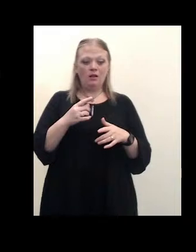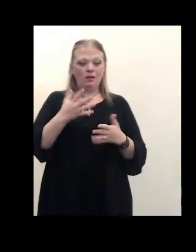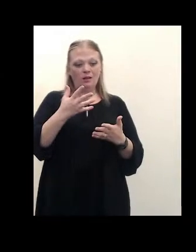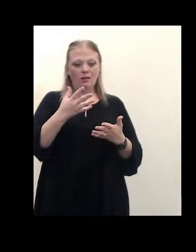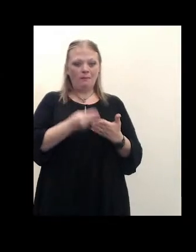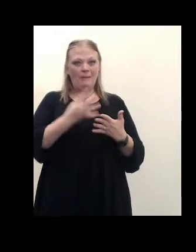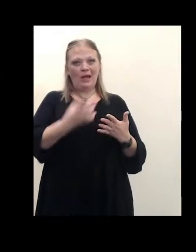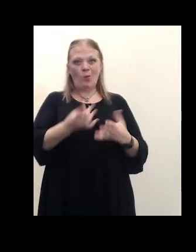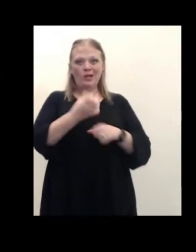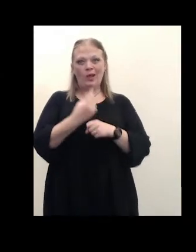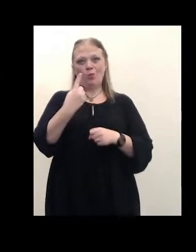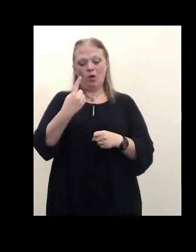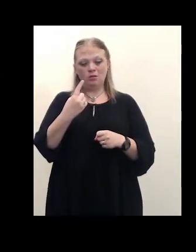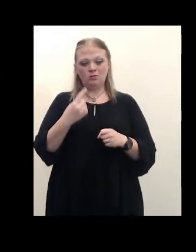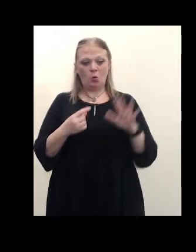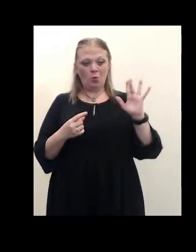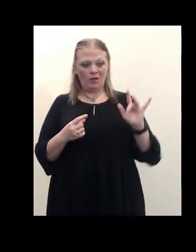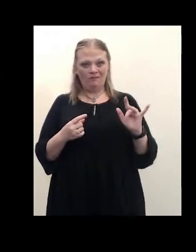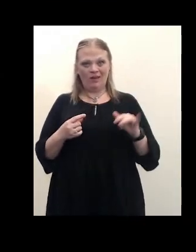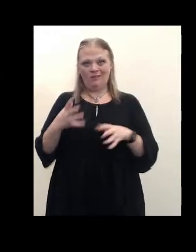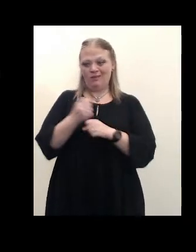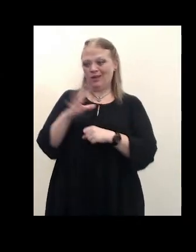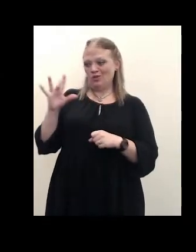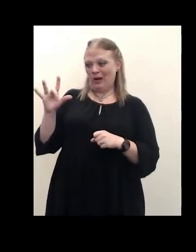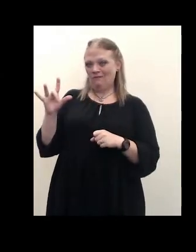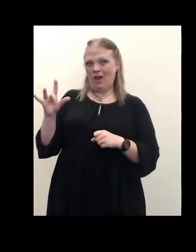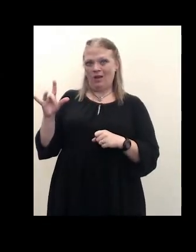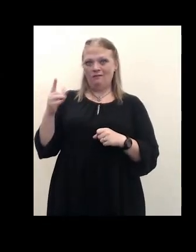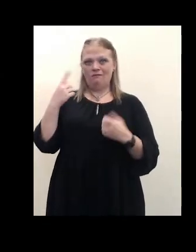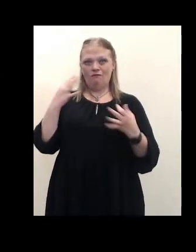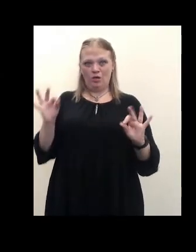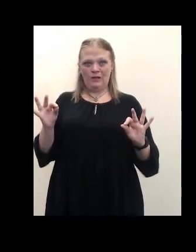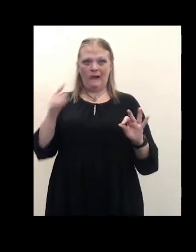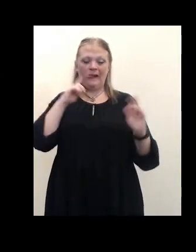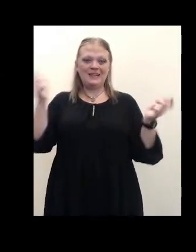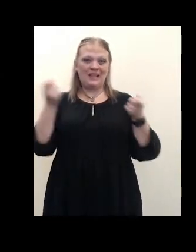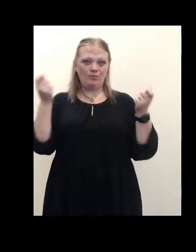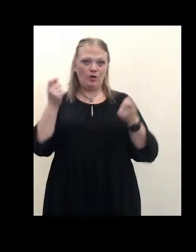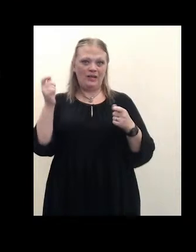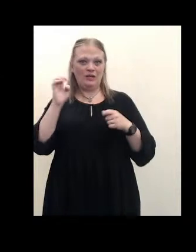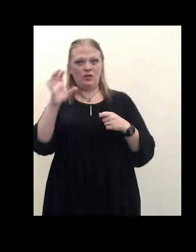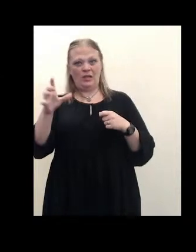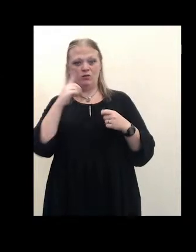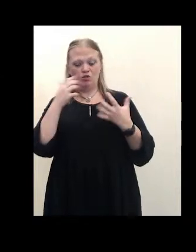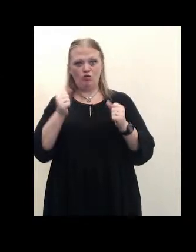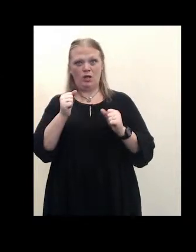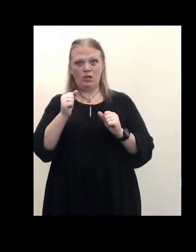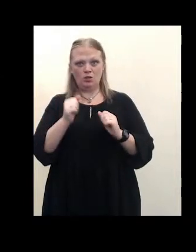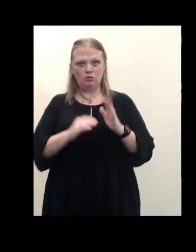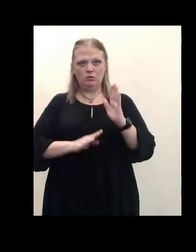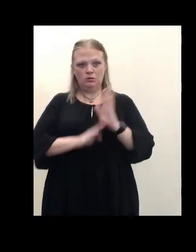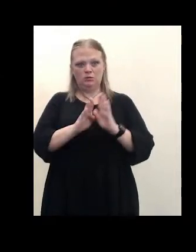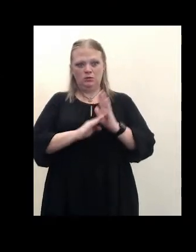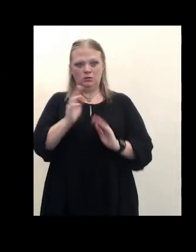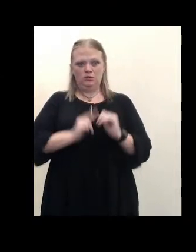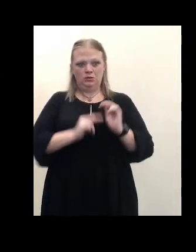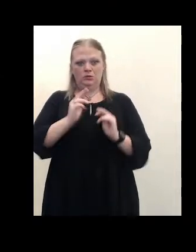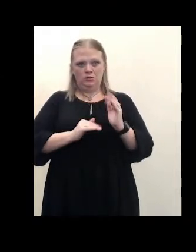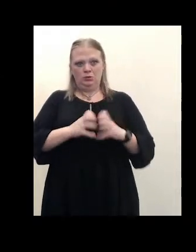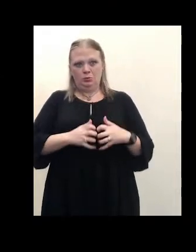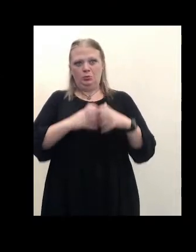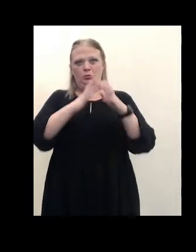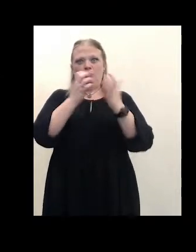part of our celebration of the county's bicentennial and getting our economy back after where it was during 2020 and early